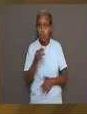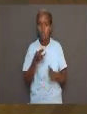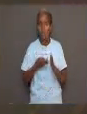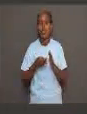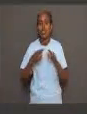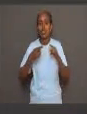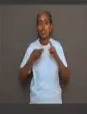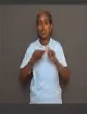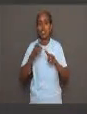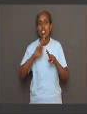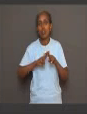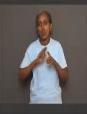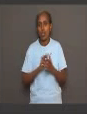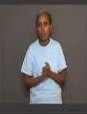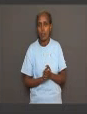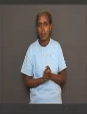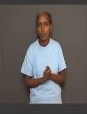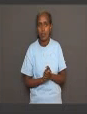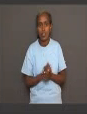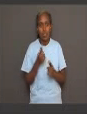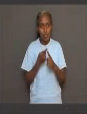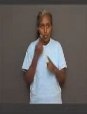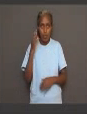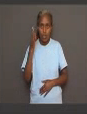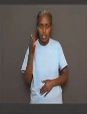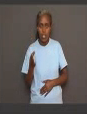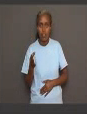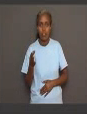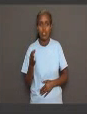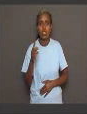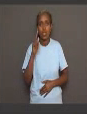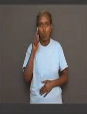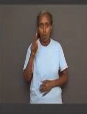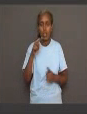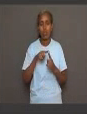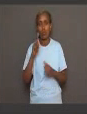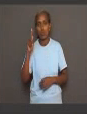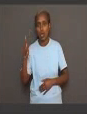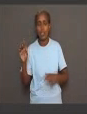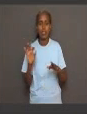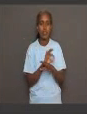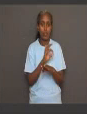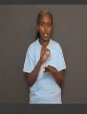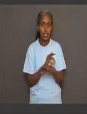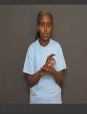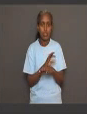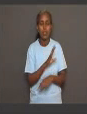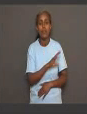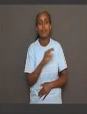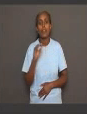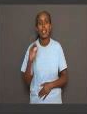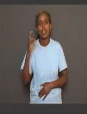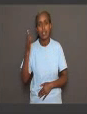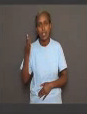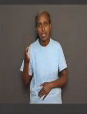reciprocal. For f, a one-to-one function, and